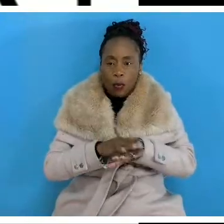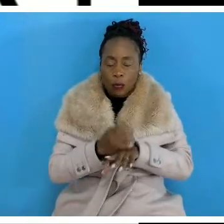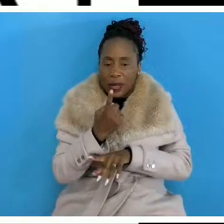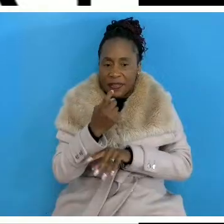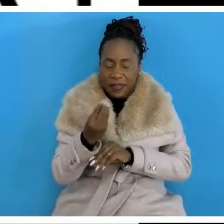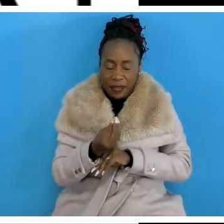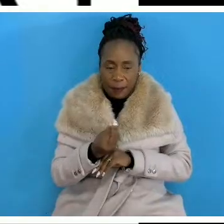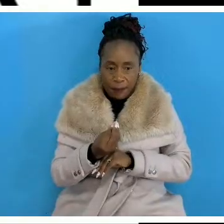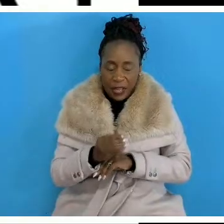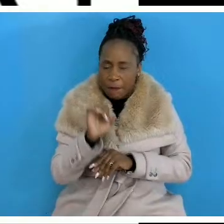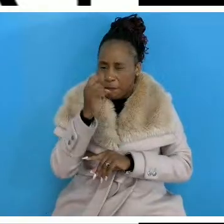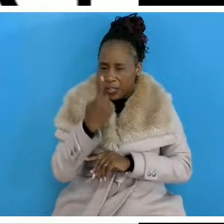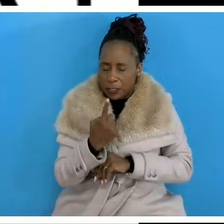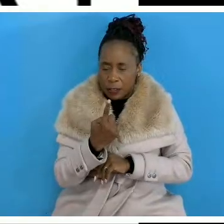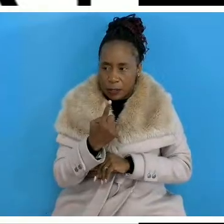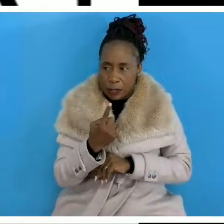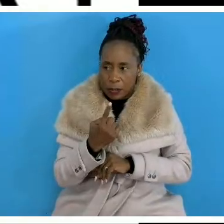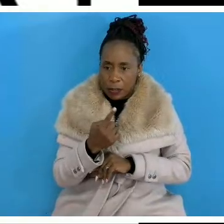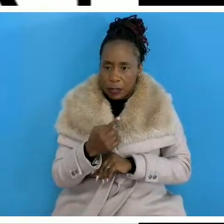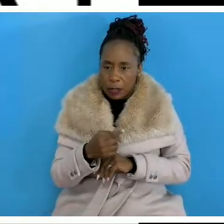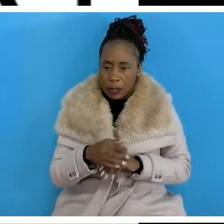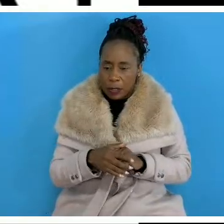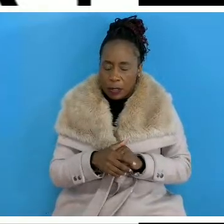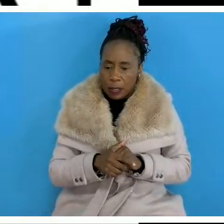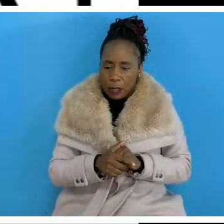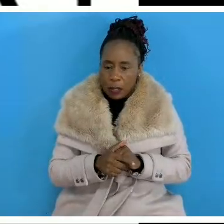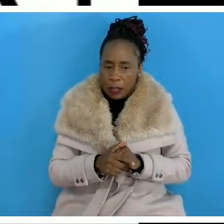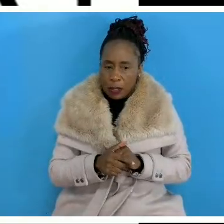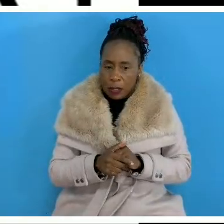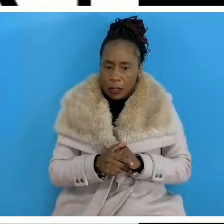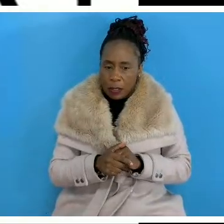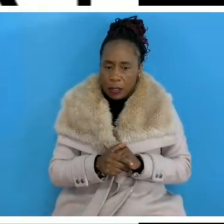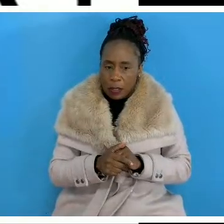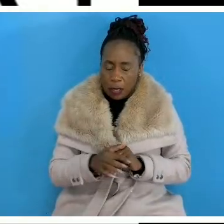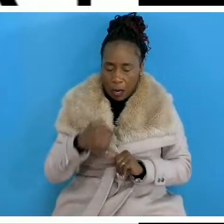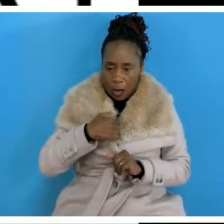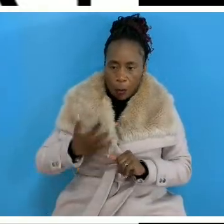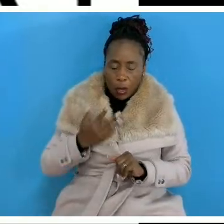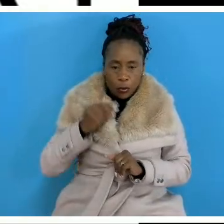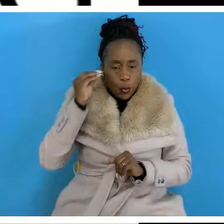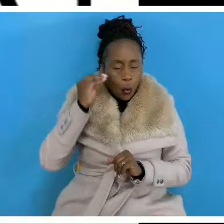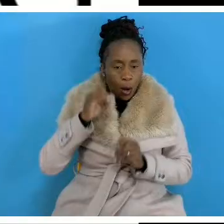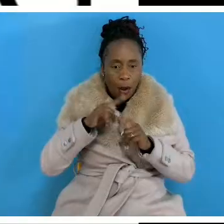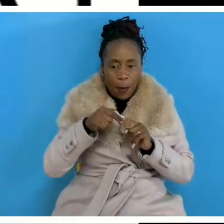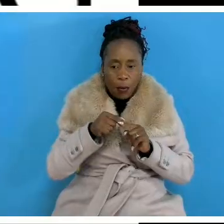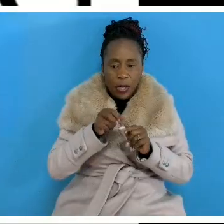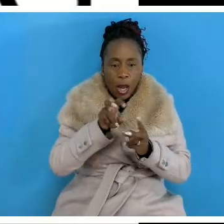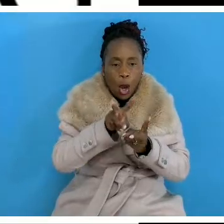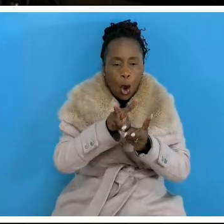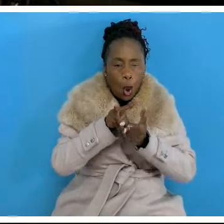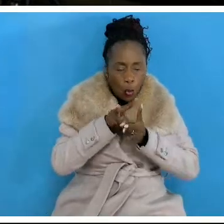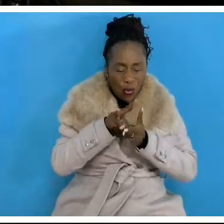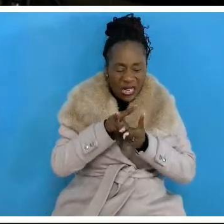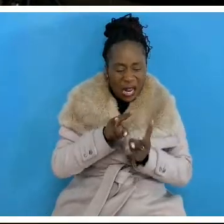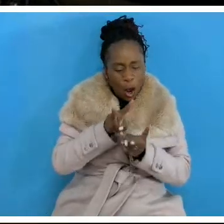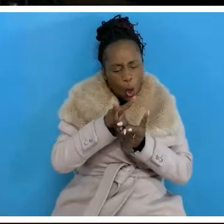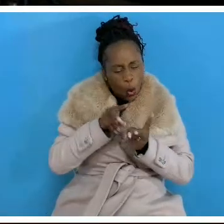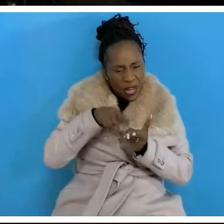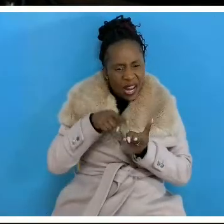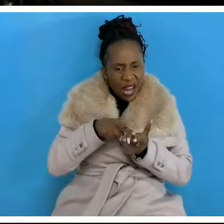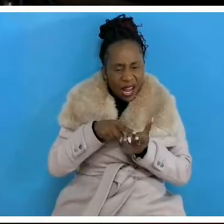all, I want to know about the loan. Is that interest-free